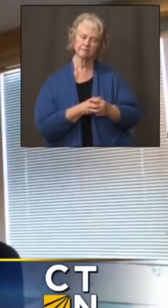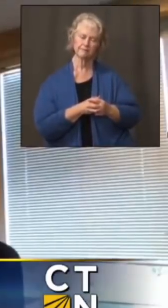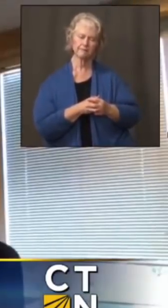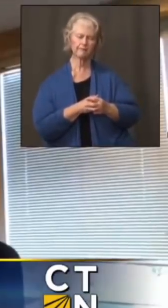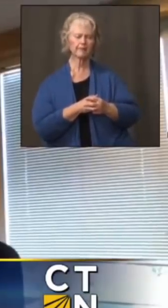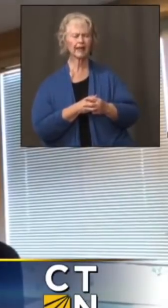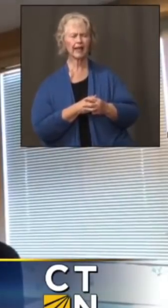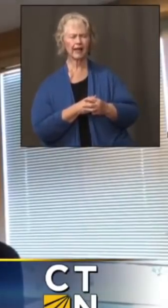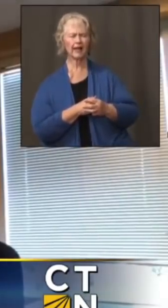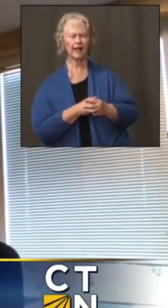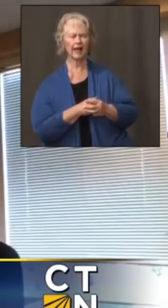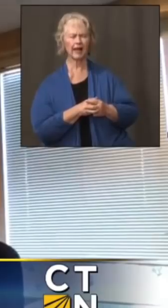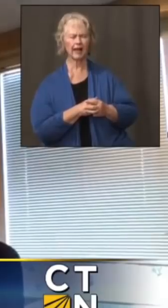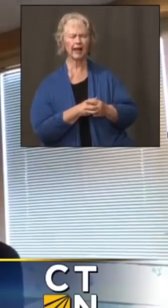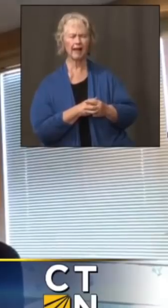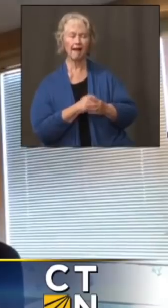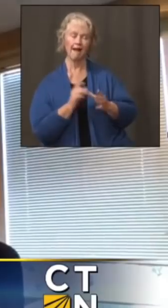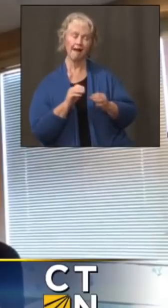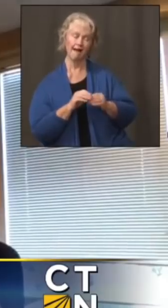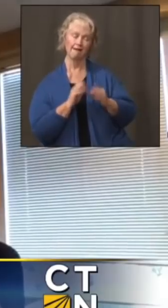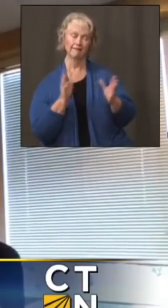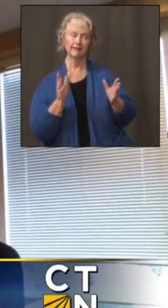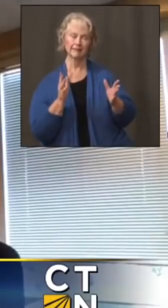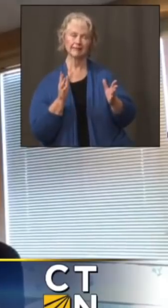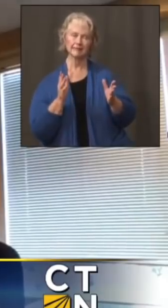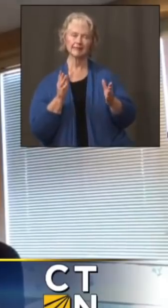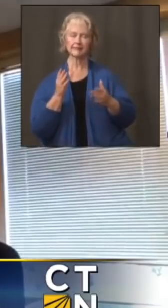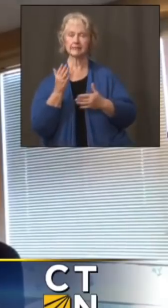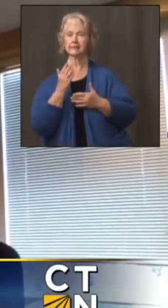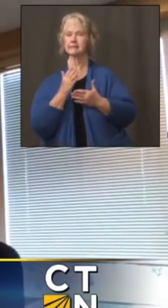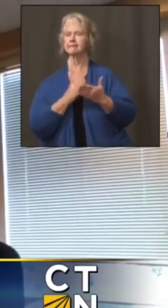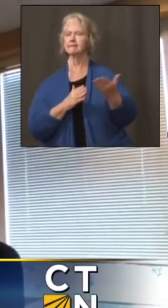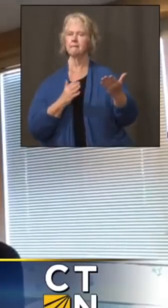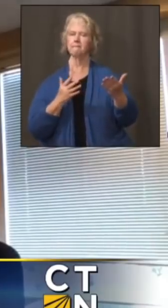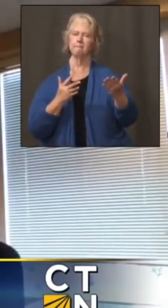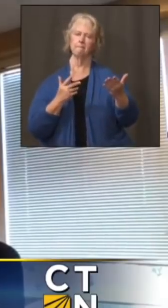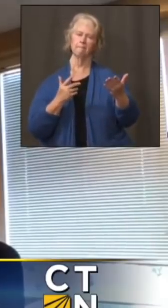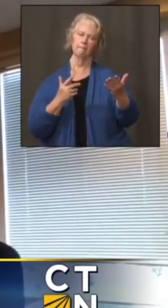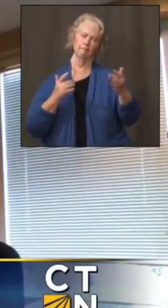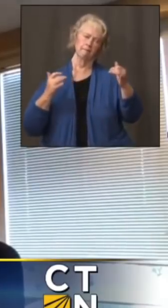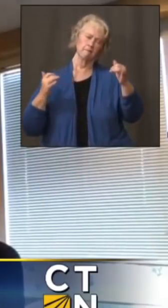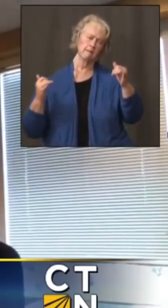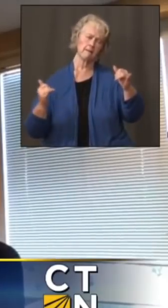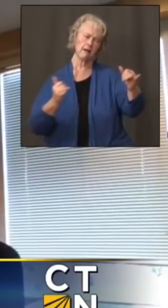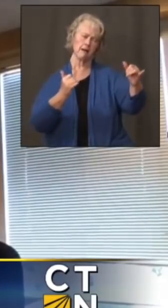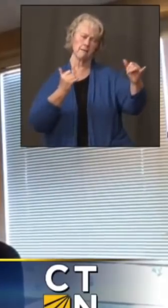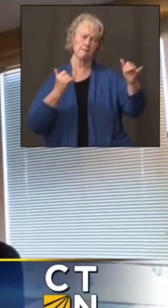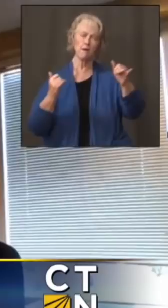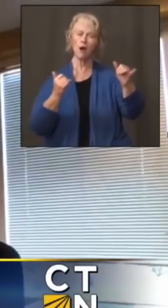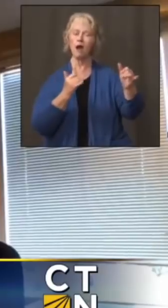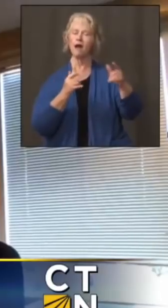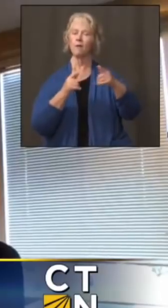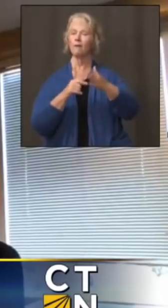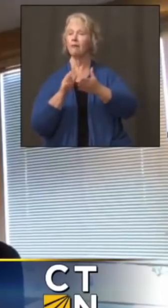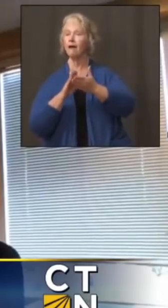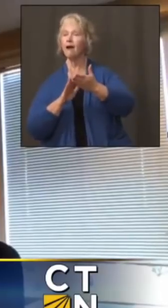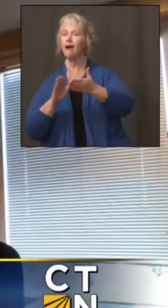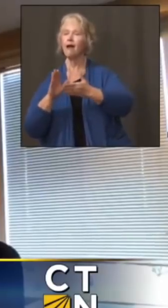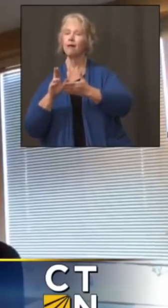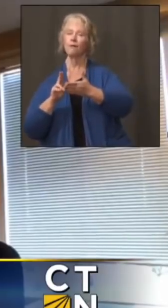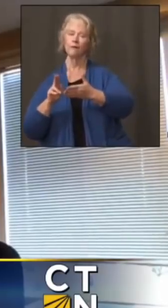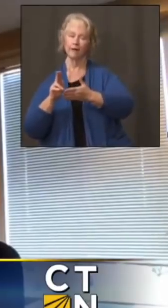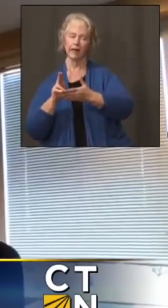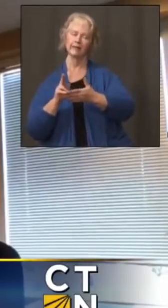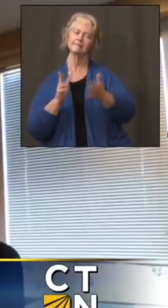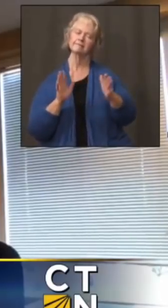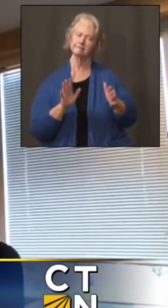I think there have been obviously some high-profile parties associated with colleges and universities. I